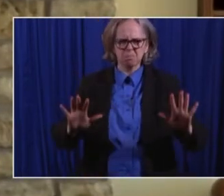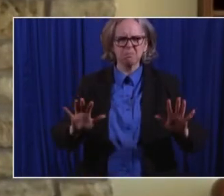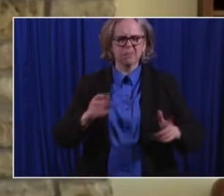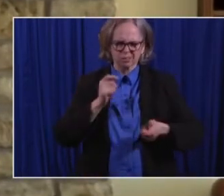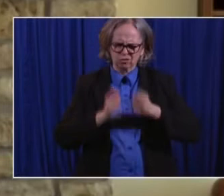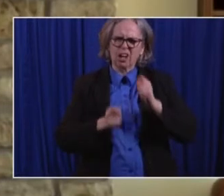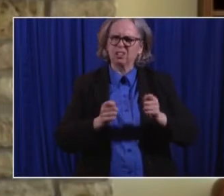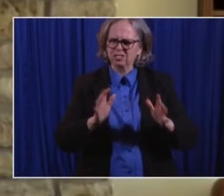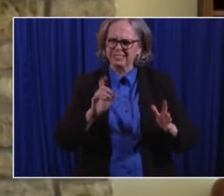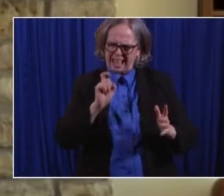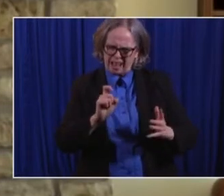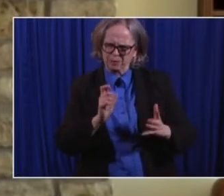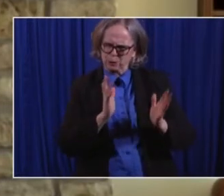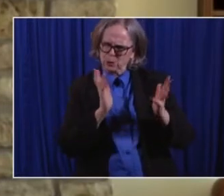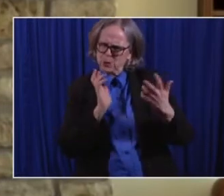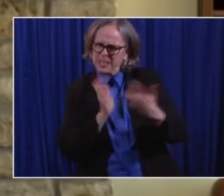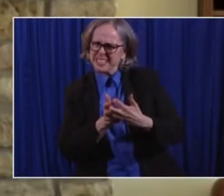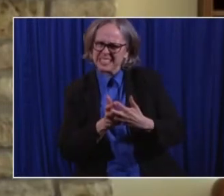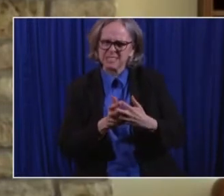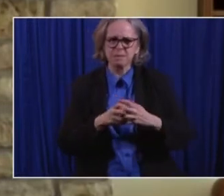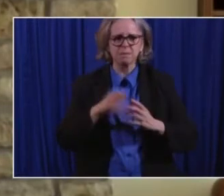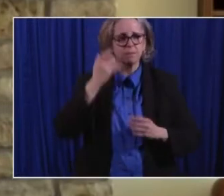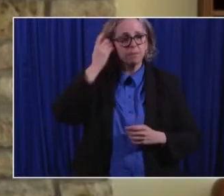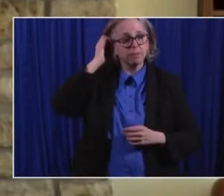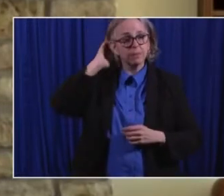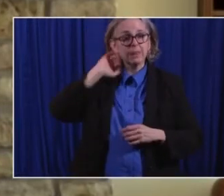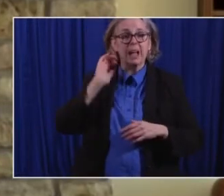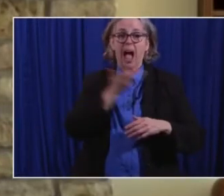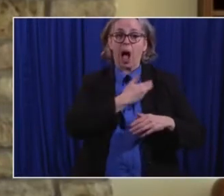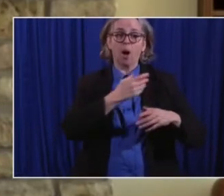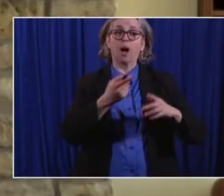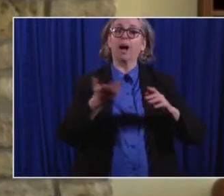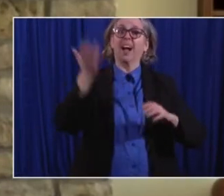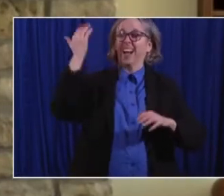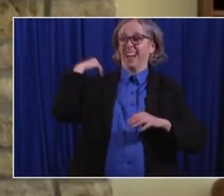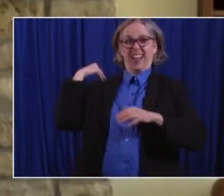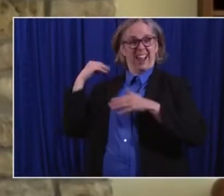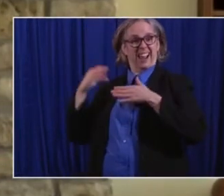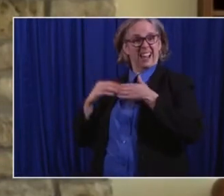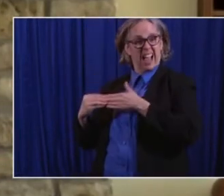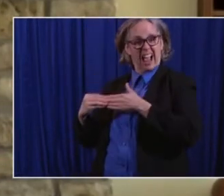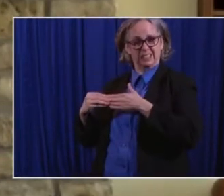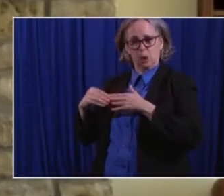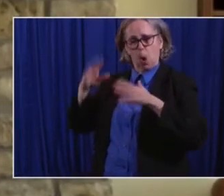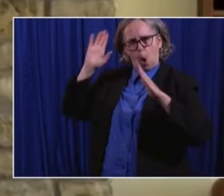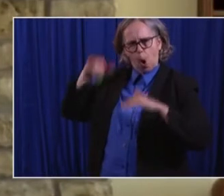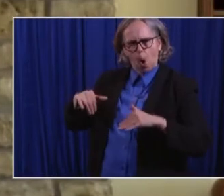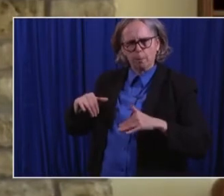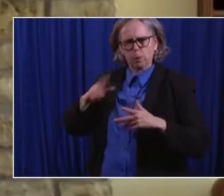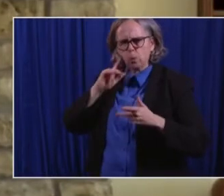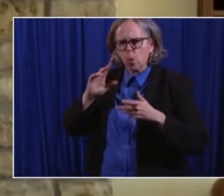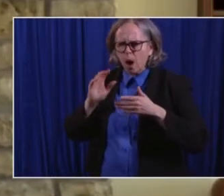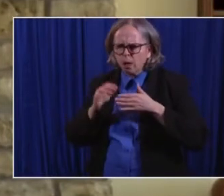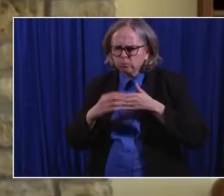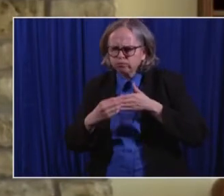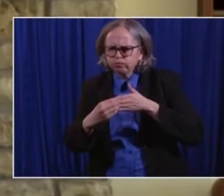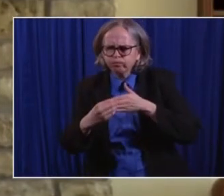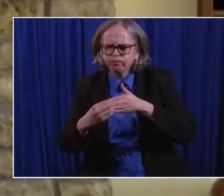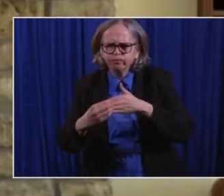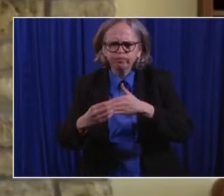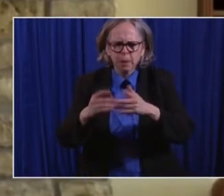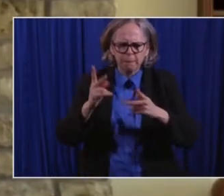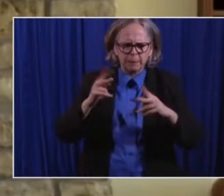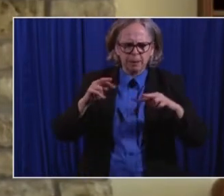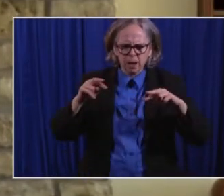hope, as we move forward, we will be able to lessen up and expand. But the whole goal